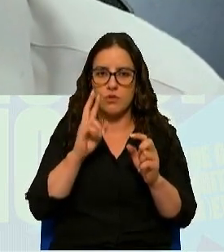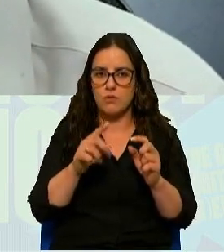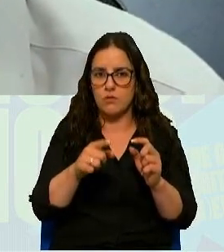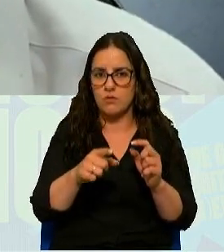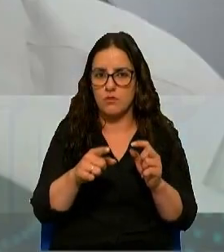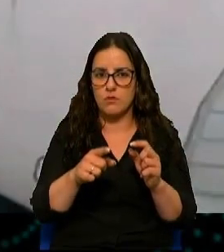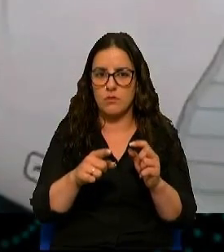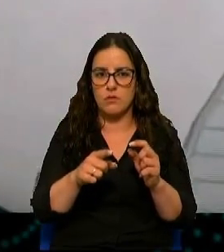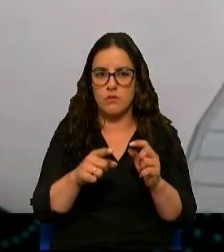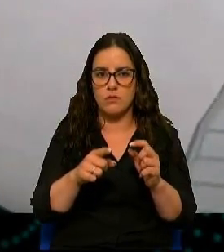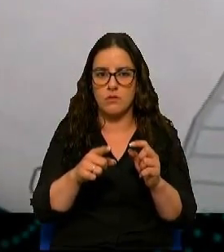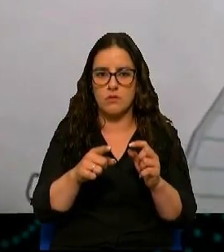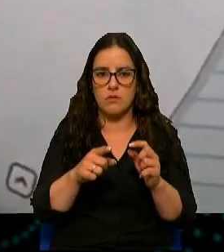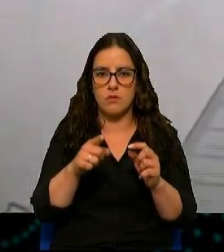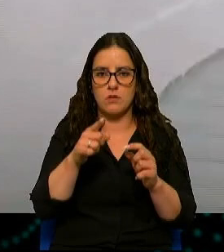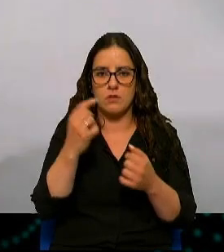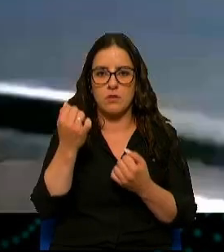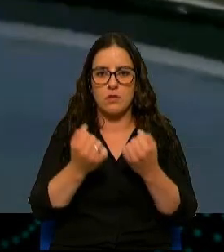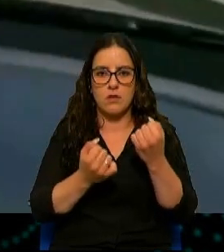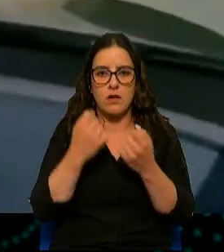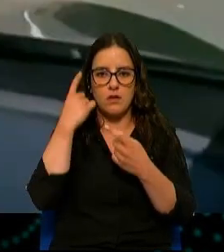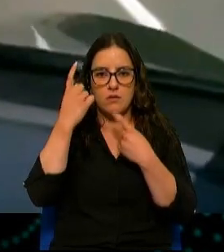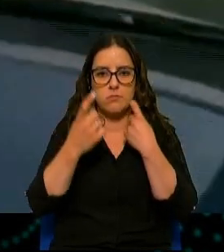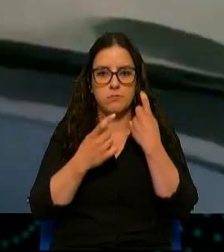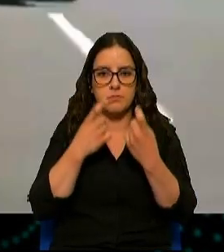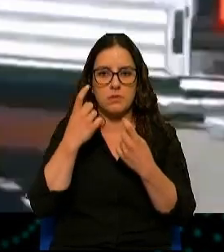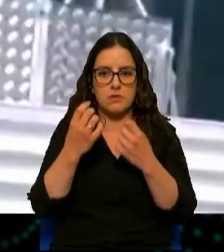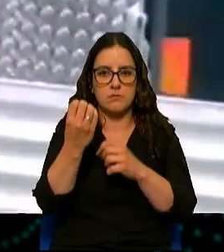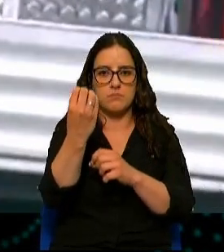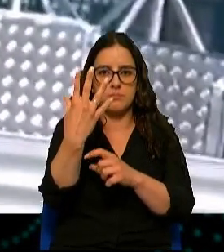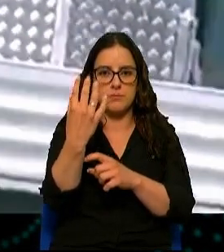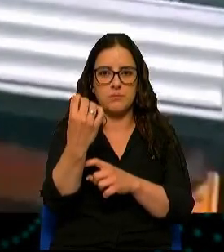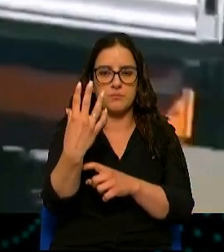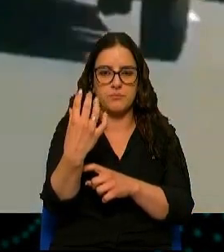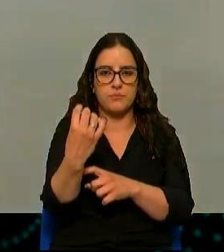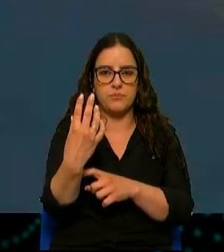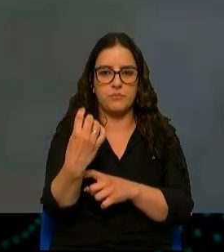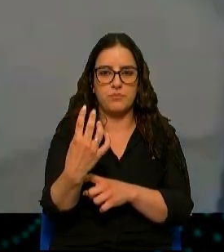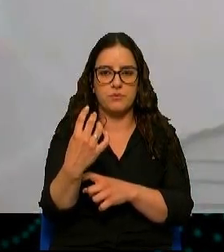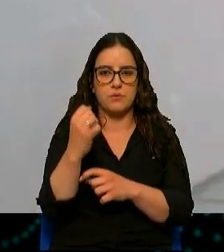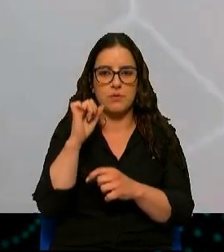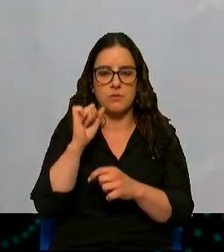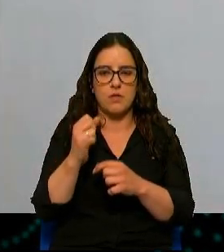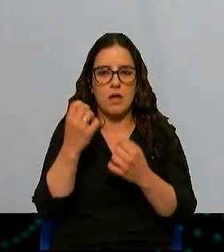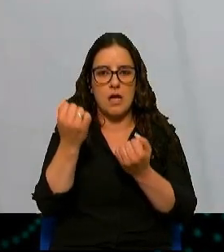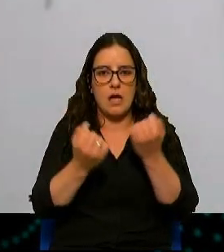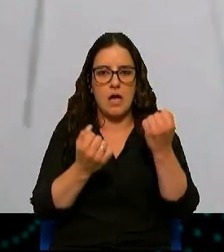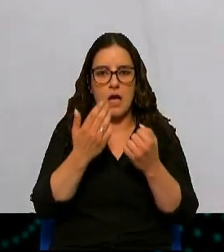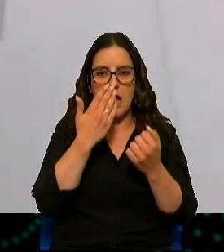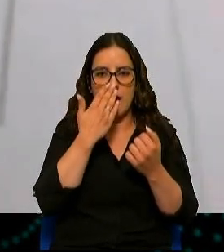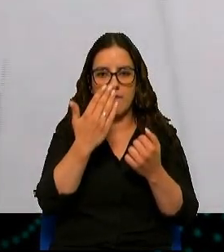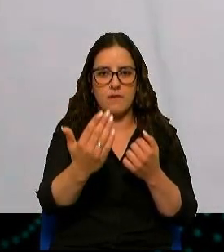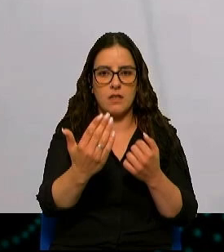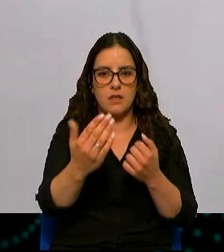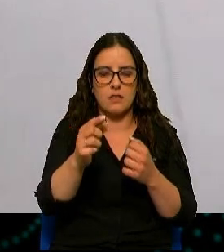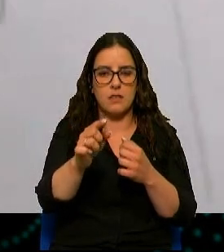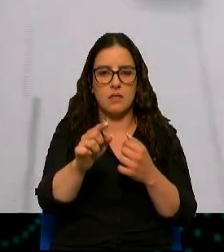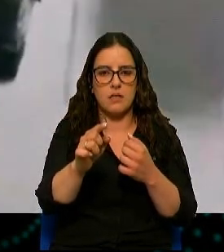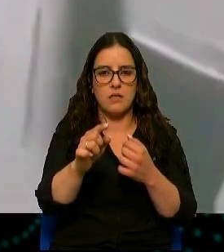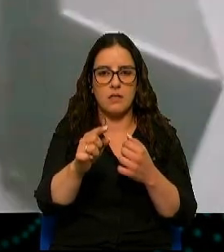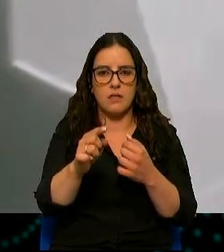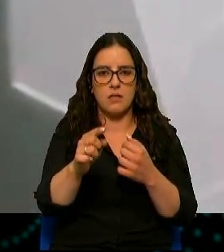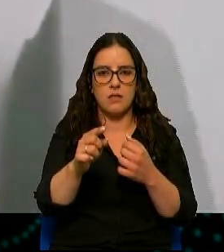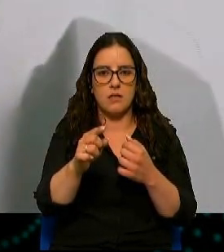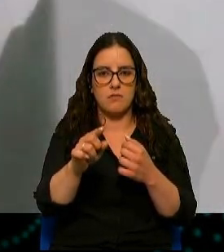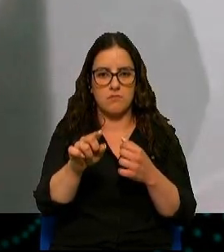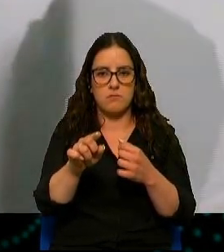This car thinks that traffic lights are being thrown towards it from the vehicle in front. And this comes from, again,